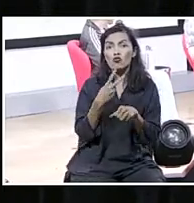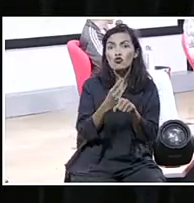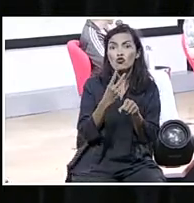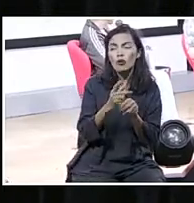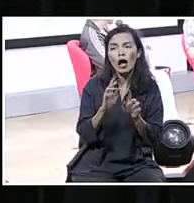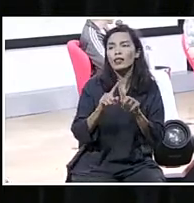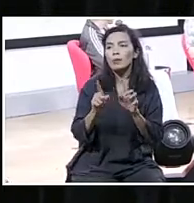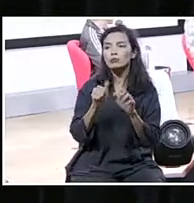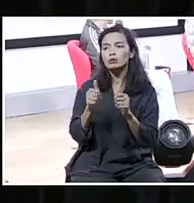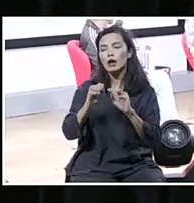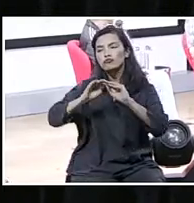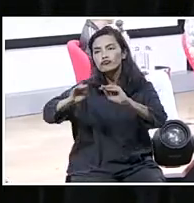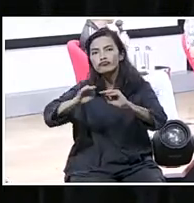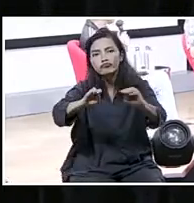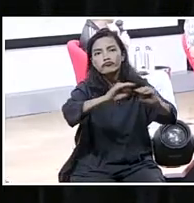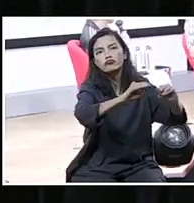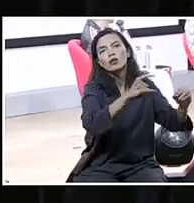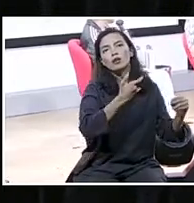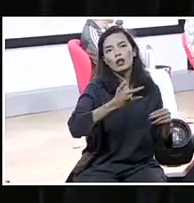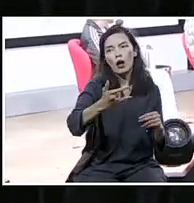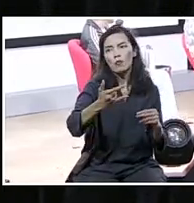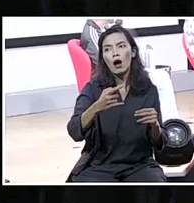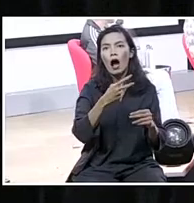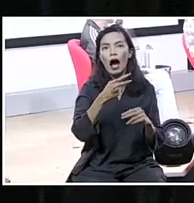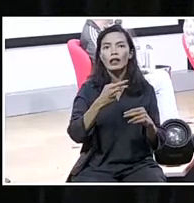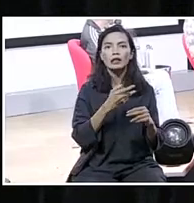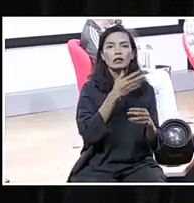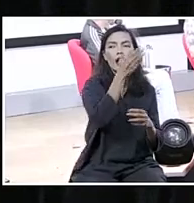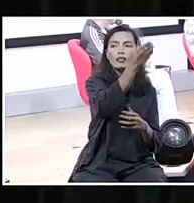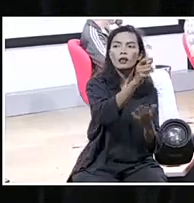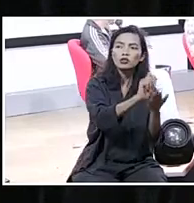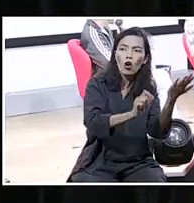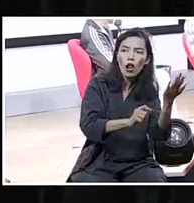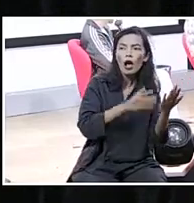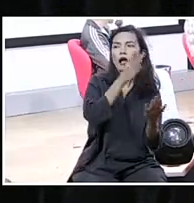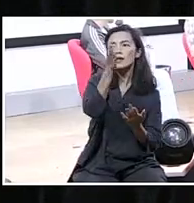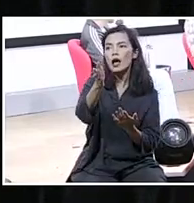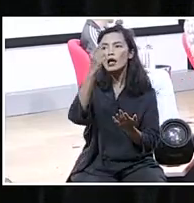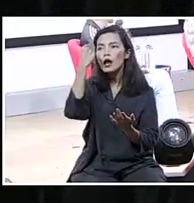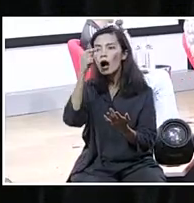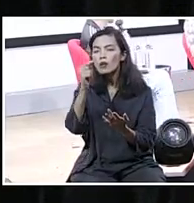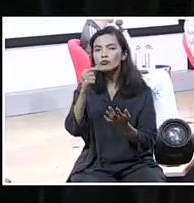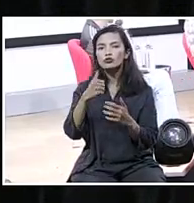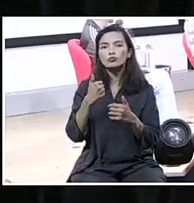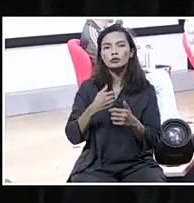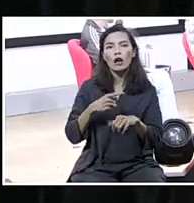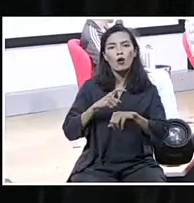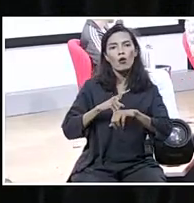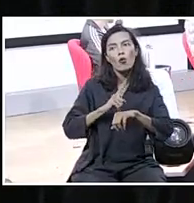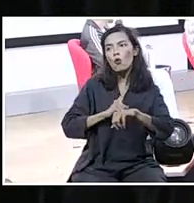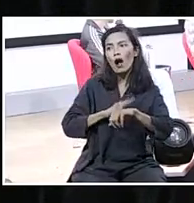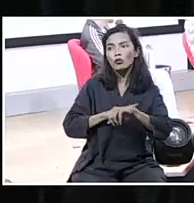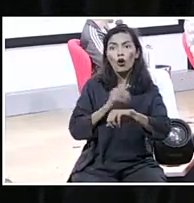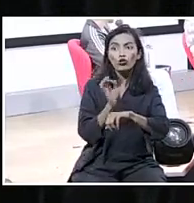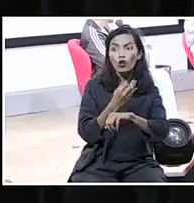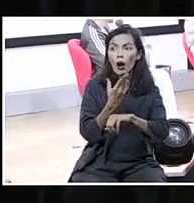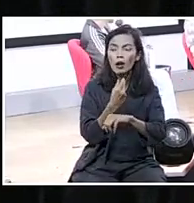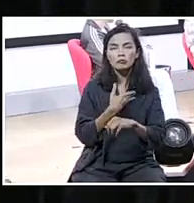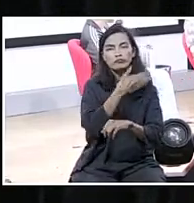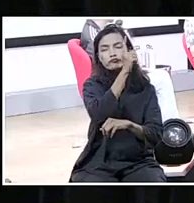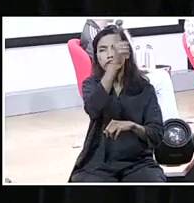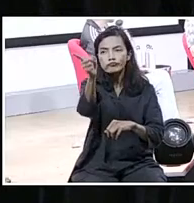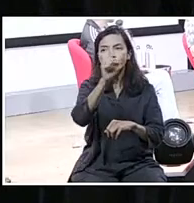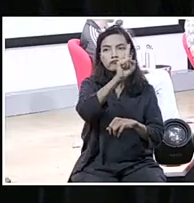to educate. And so I will go and speak at schools, at universities, volunteer my time that way, help kids that want to get into